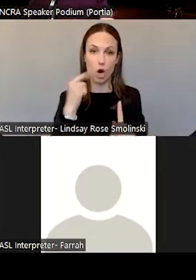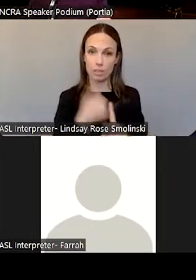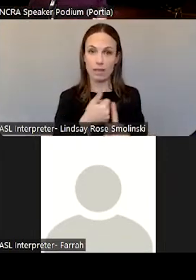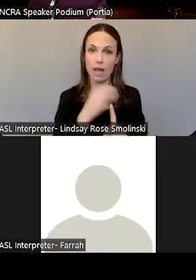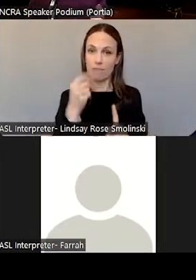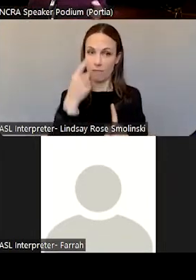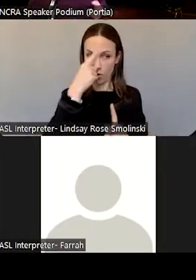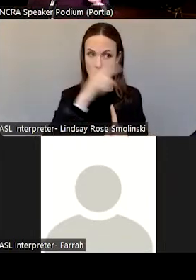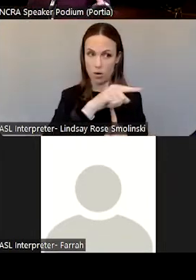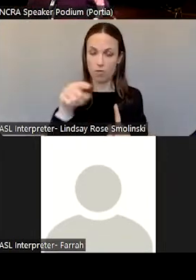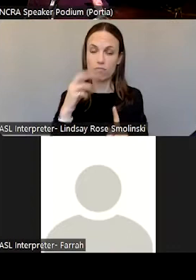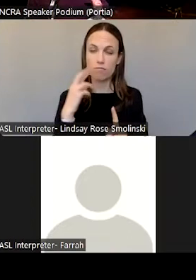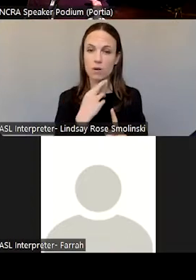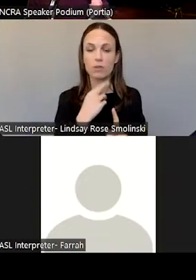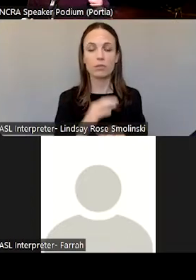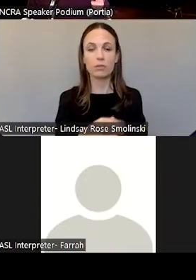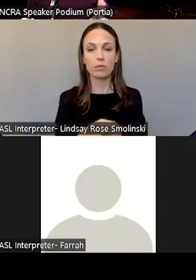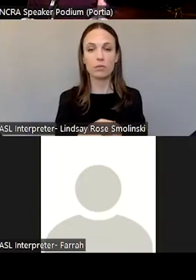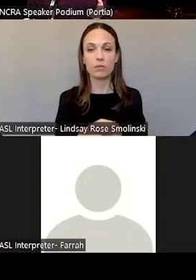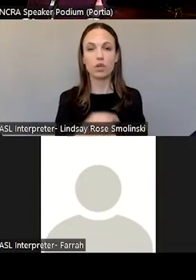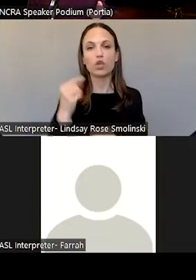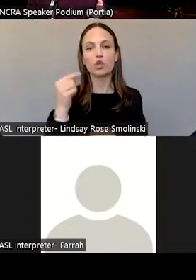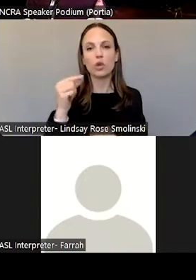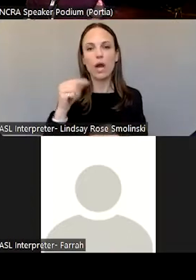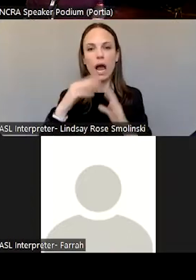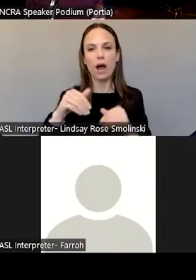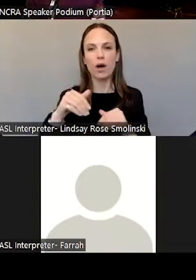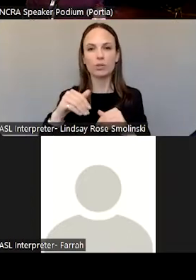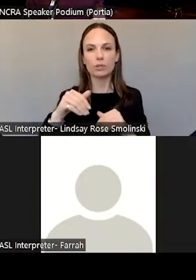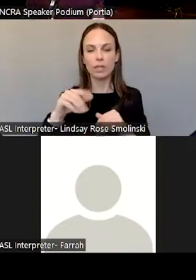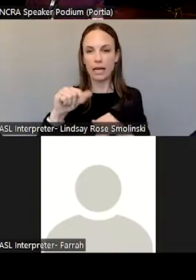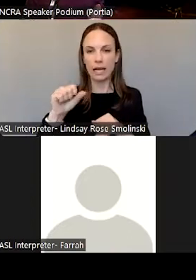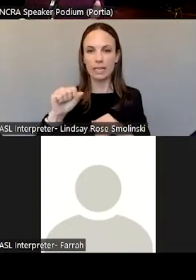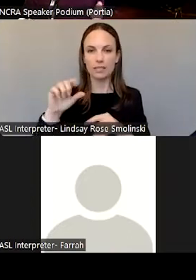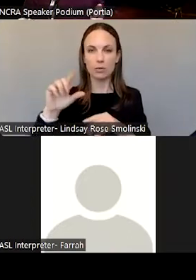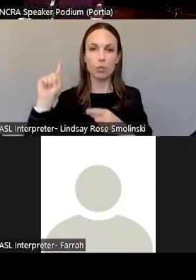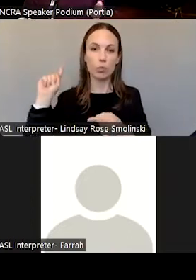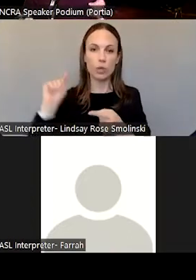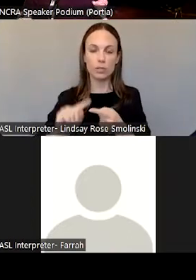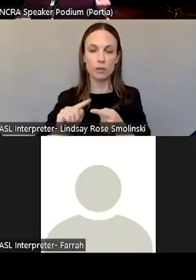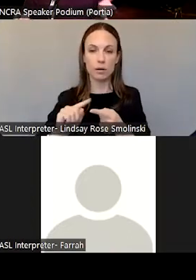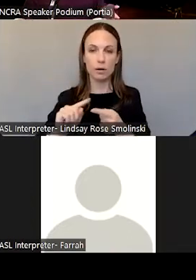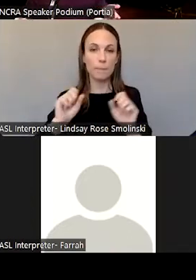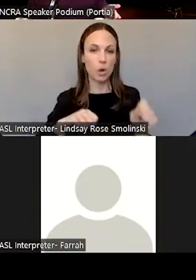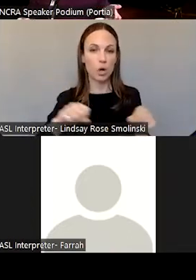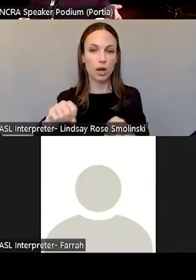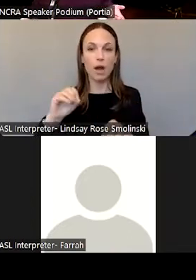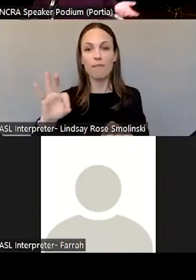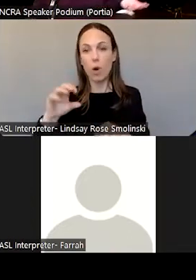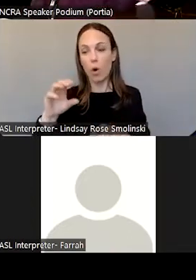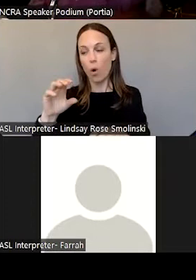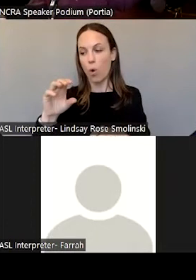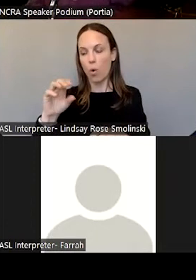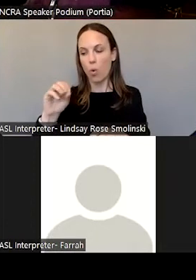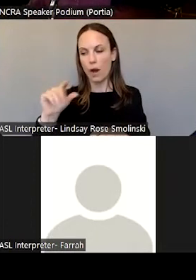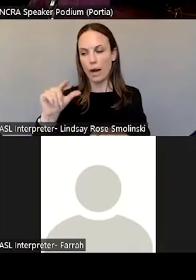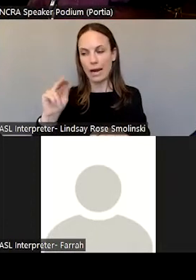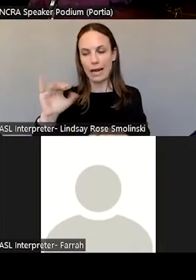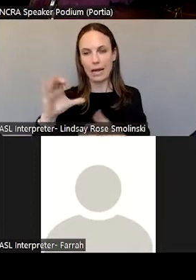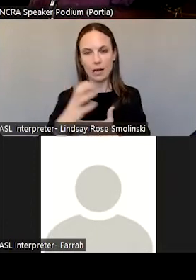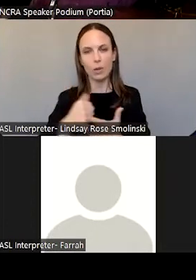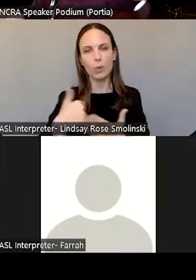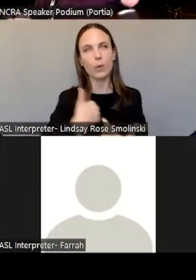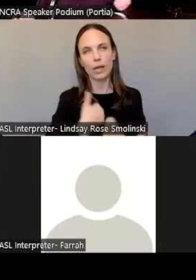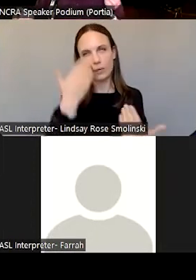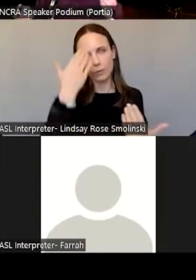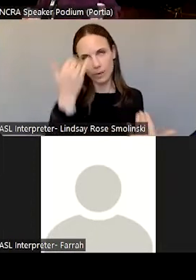for the restaurants was the greenhouse gas reduction potential of organics collection. And we all know